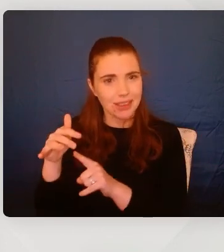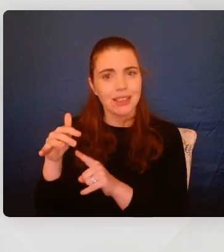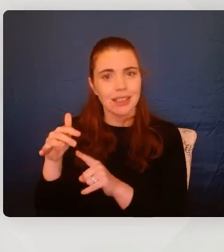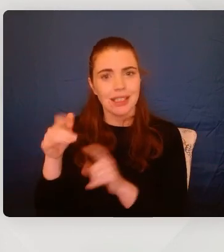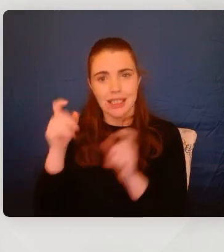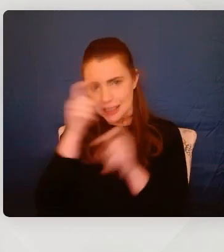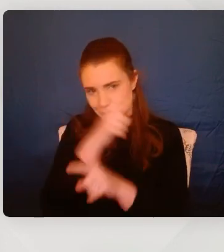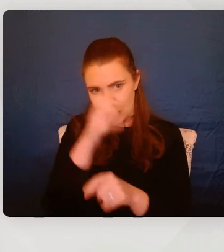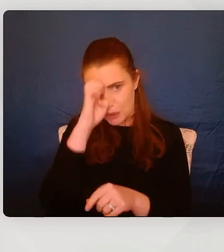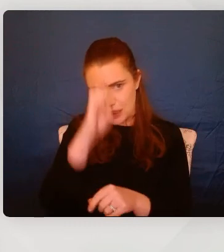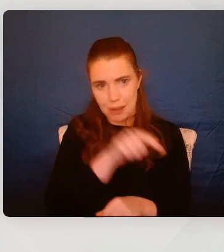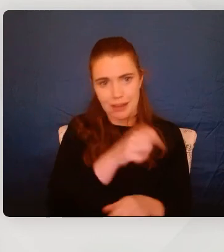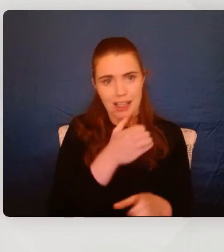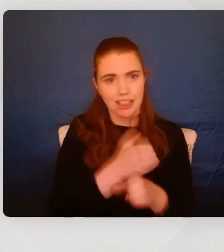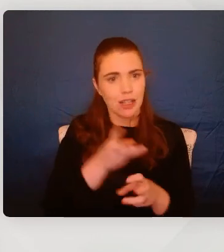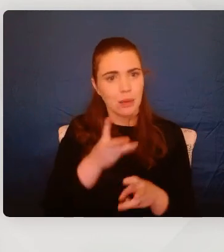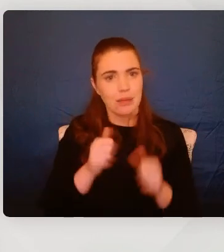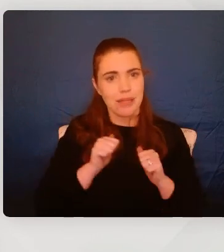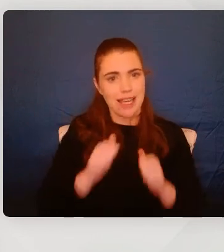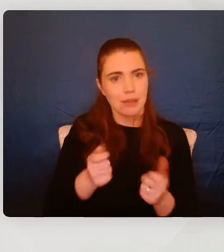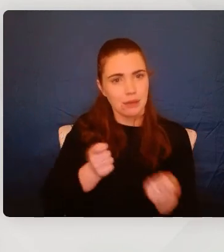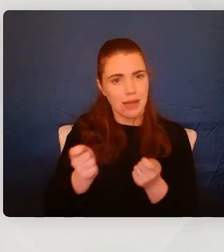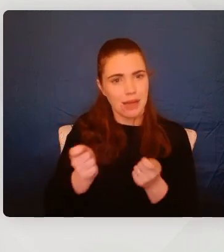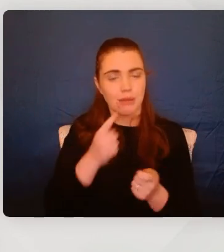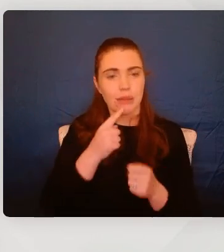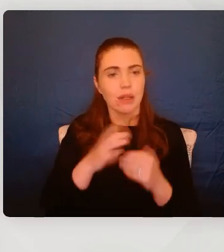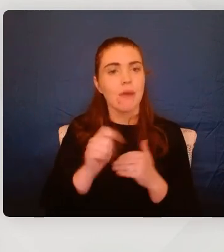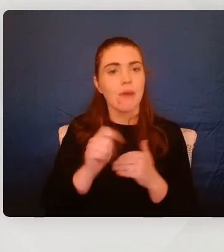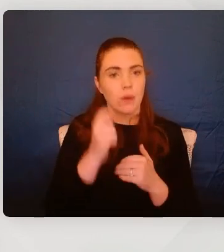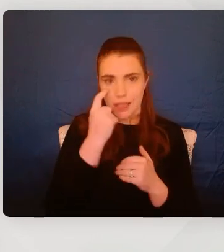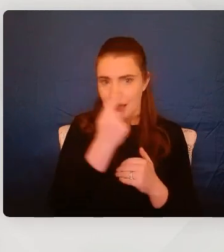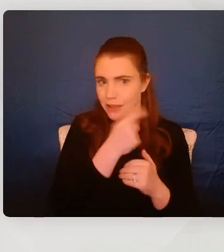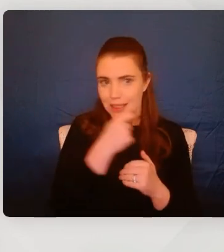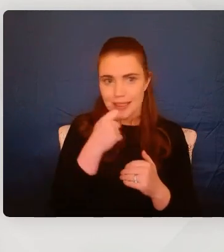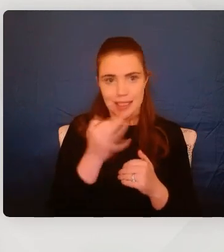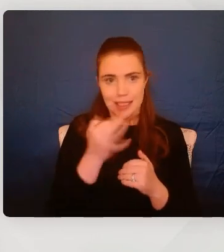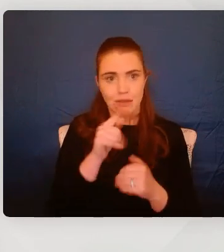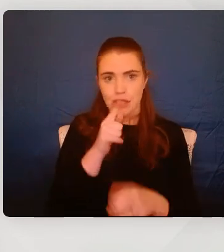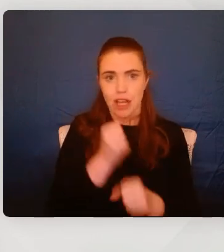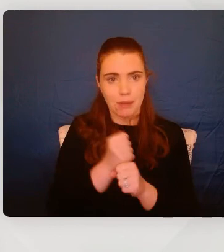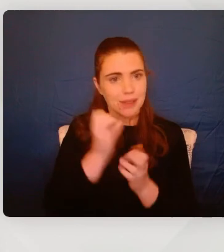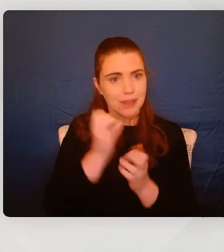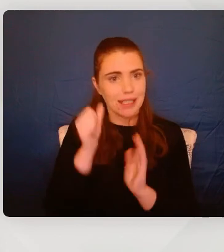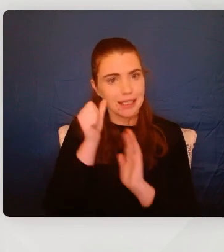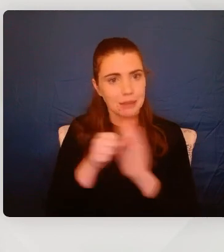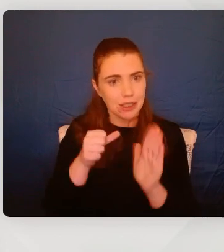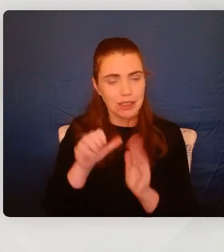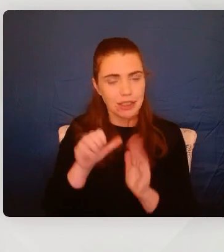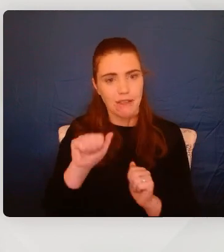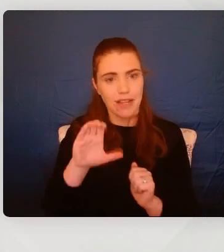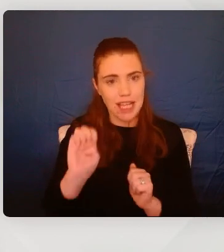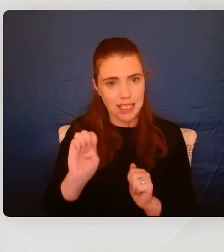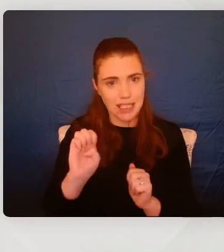expect that the child is going to be able to manage that. So what most of the evidence would tell us is that when we're looking at the impact of ACEs that you have to work on supporting the family unit.